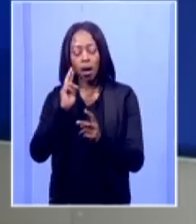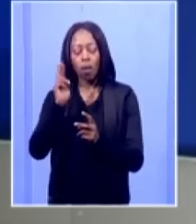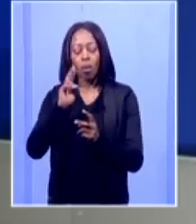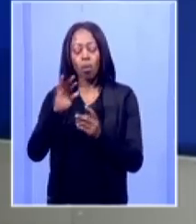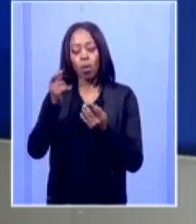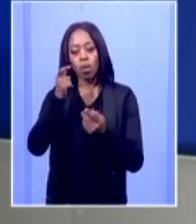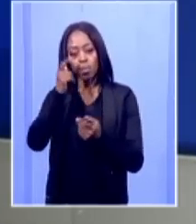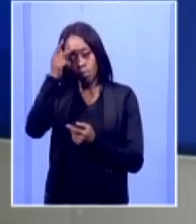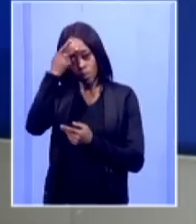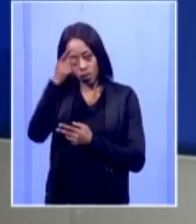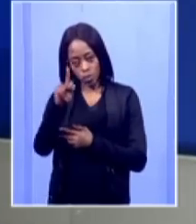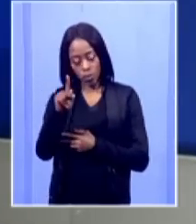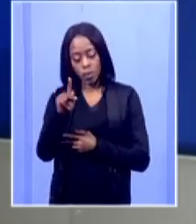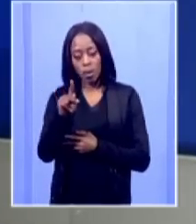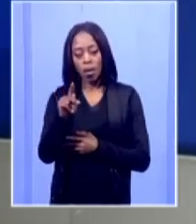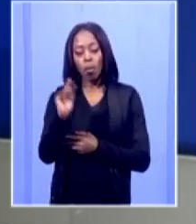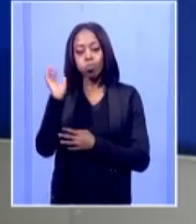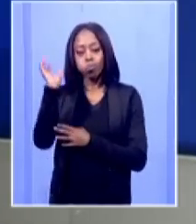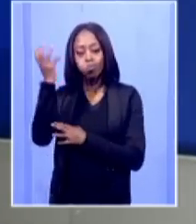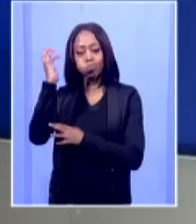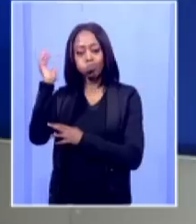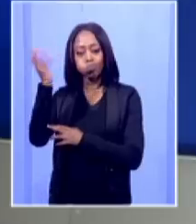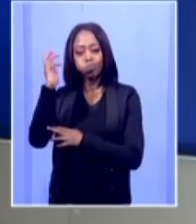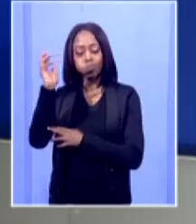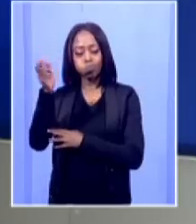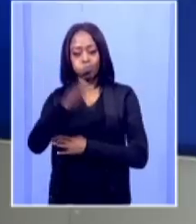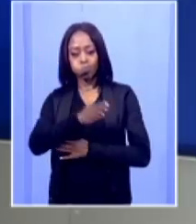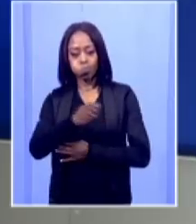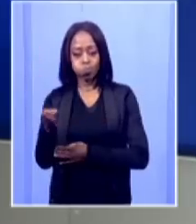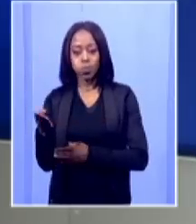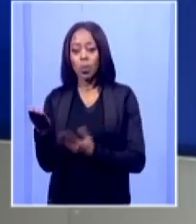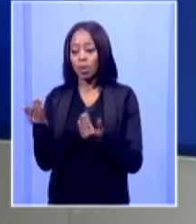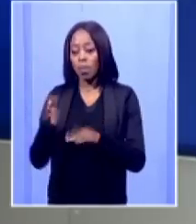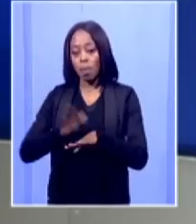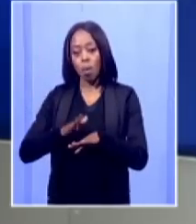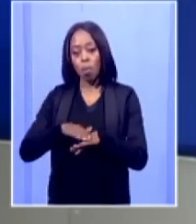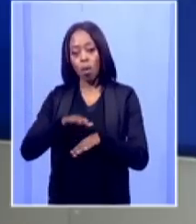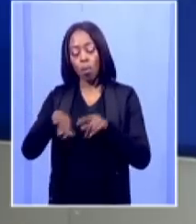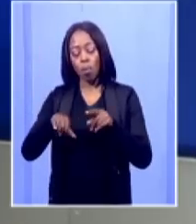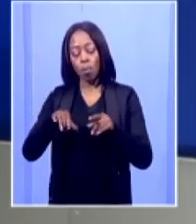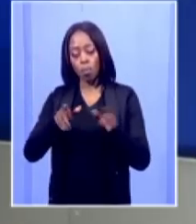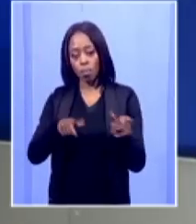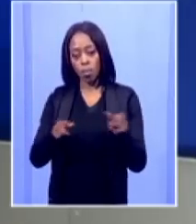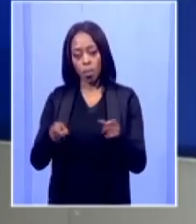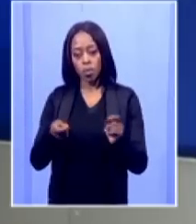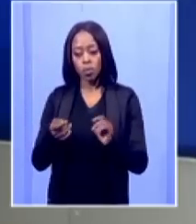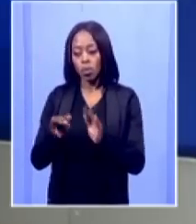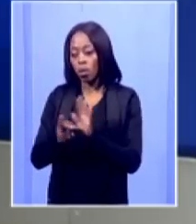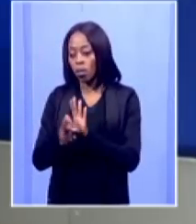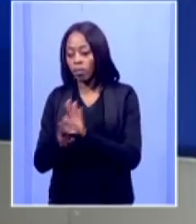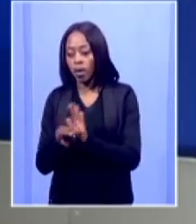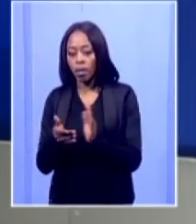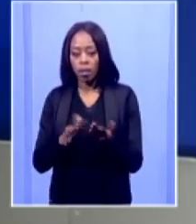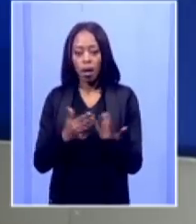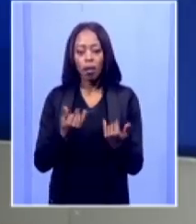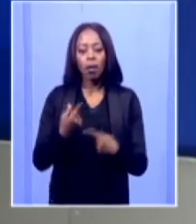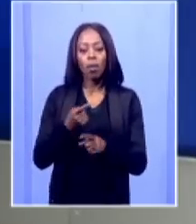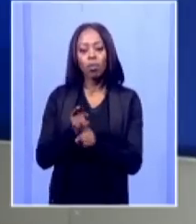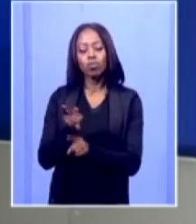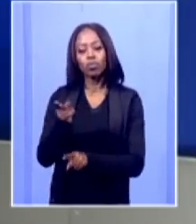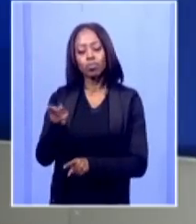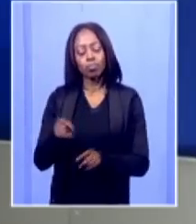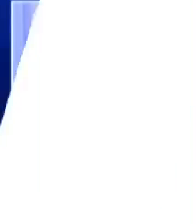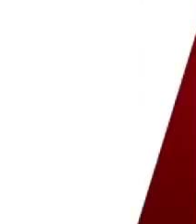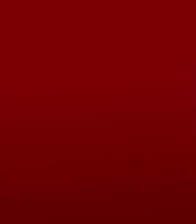Emergency services are on the scene. The death toll is expected to rise. Our reporter Ofentse Setimo is on the story. Let's cross live to him now.